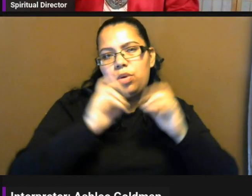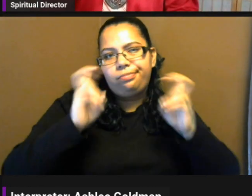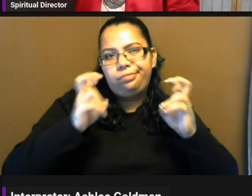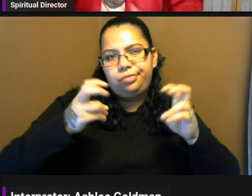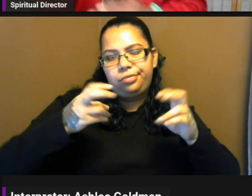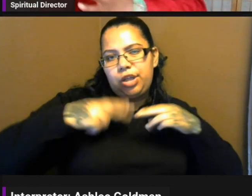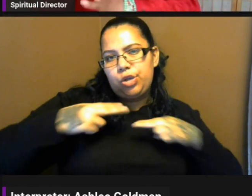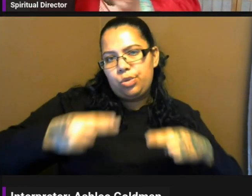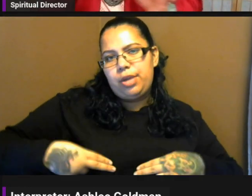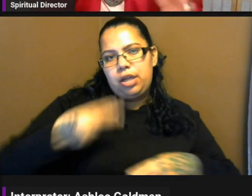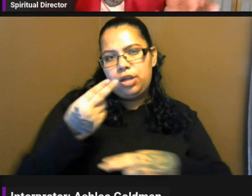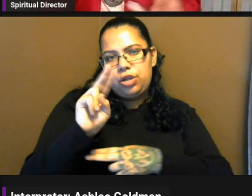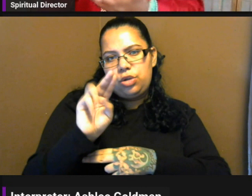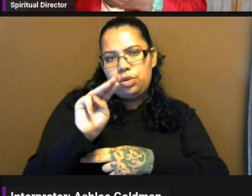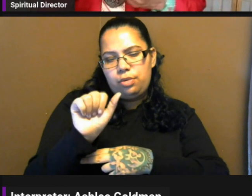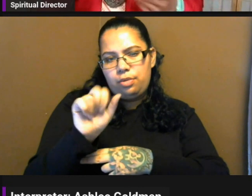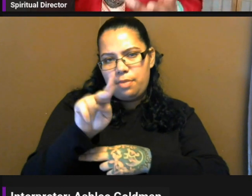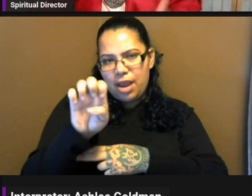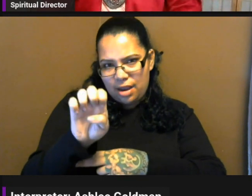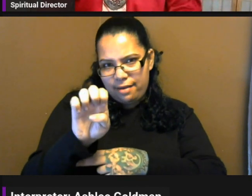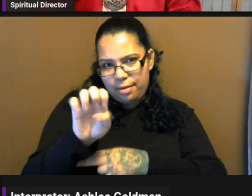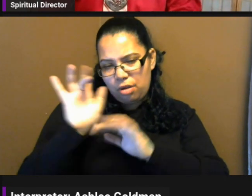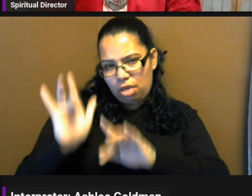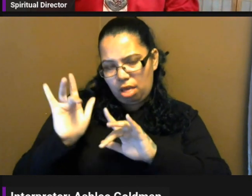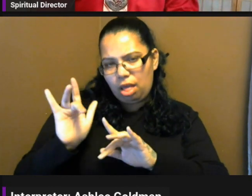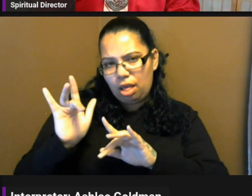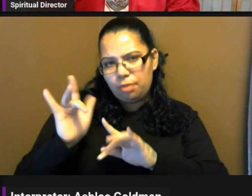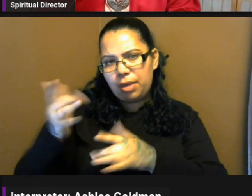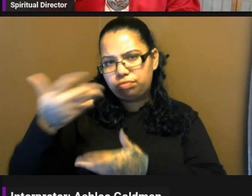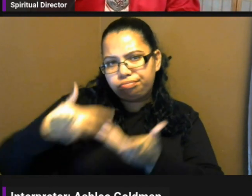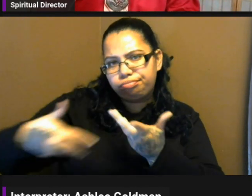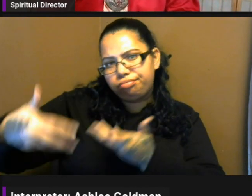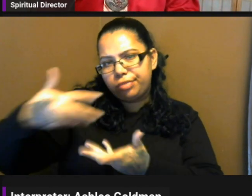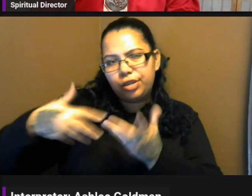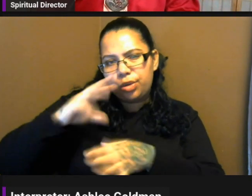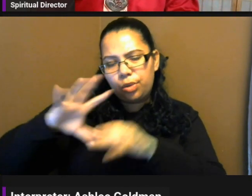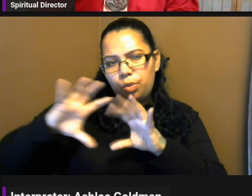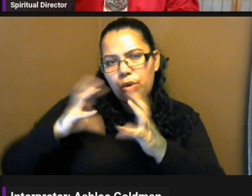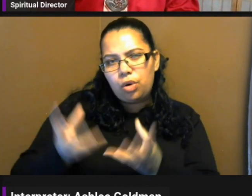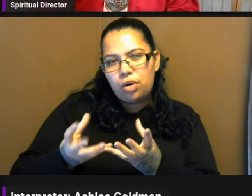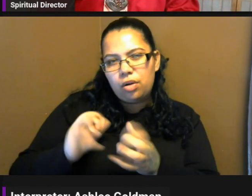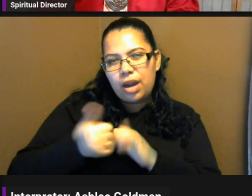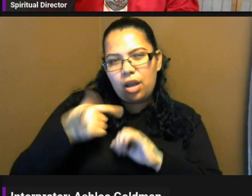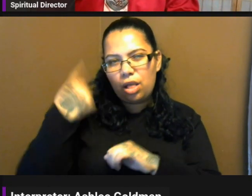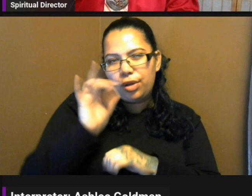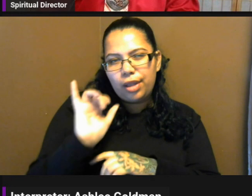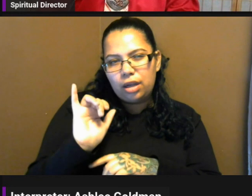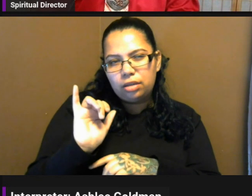humane in my interactions in the world? What will my life look like?